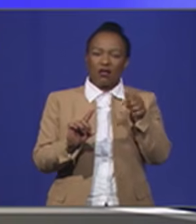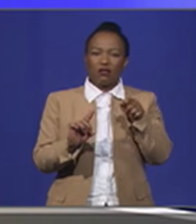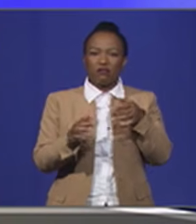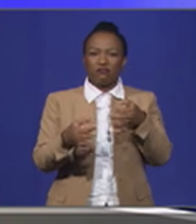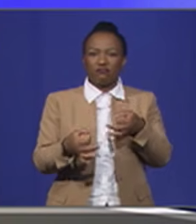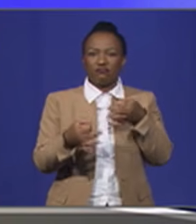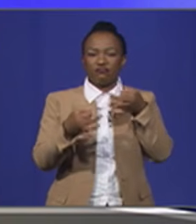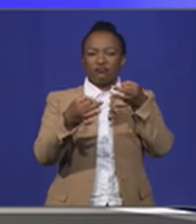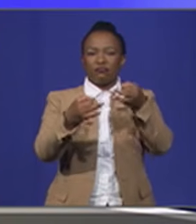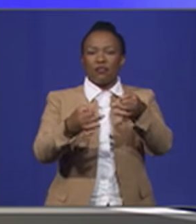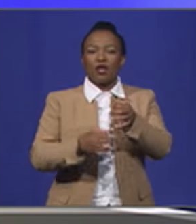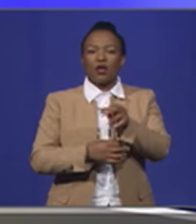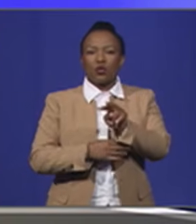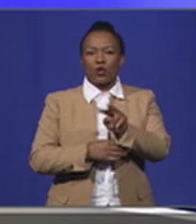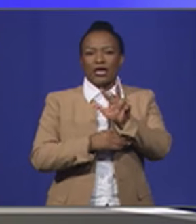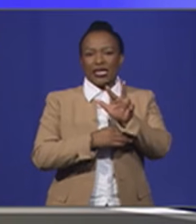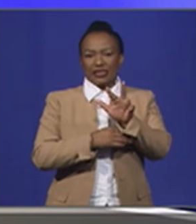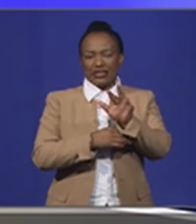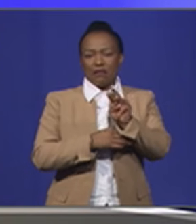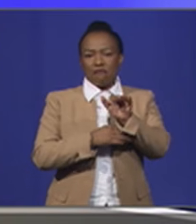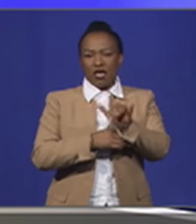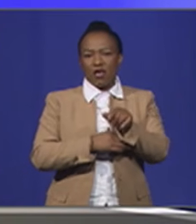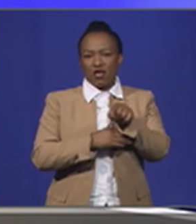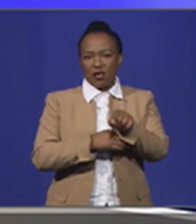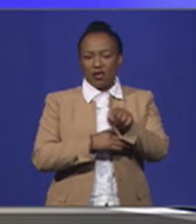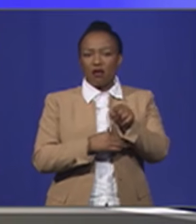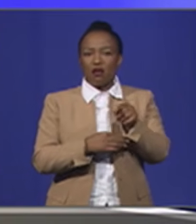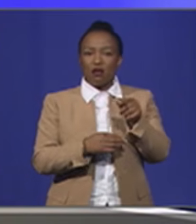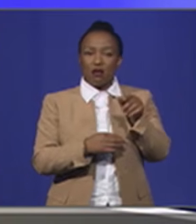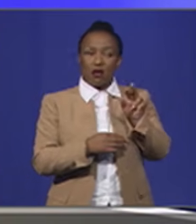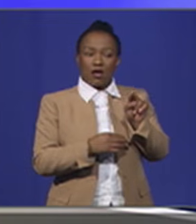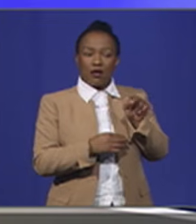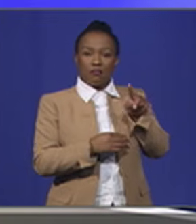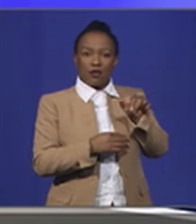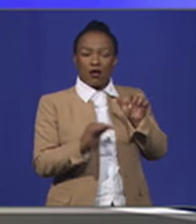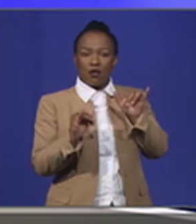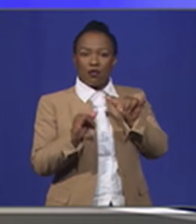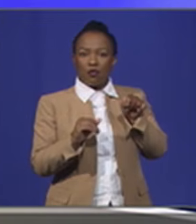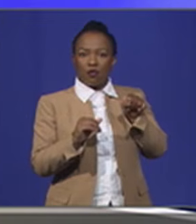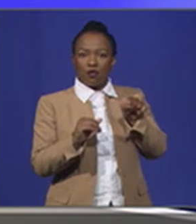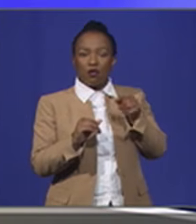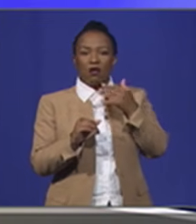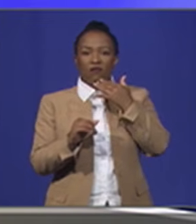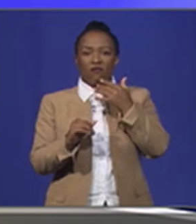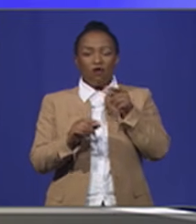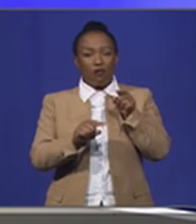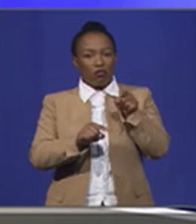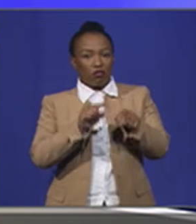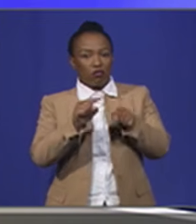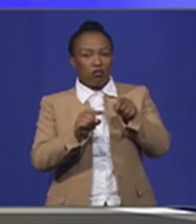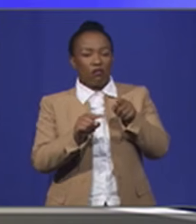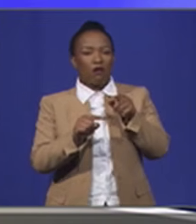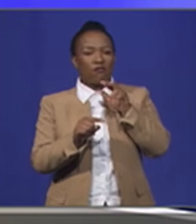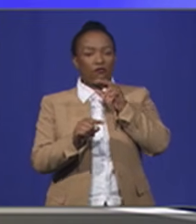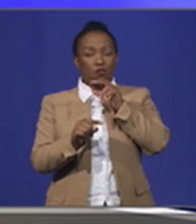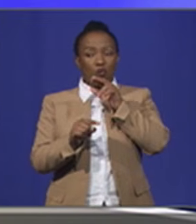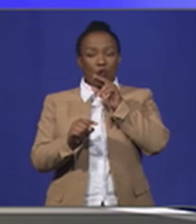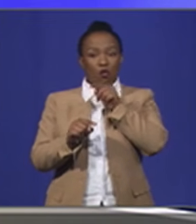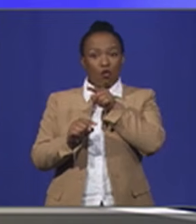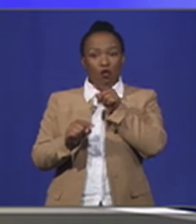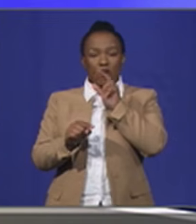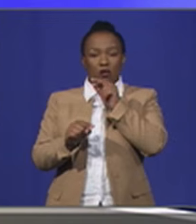le 28 jaaka puso e letetse tshwetso go tswa go mokaedi wa bosetšhaba wa bosekisi ka ga babueledi ba